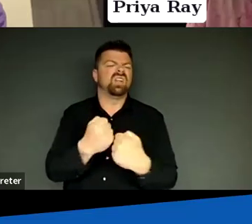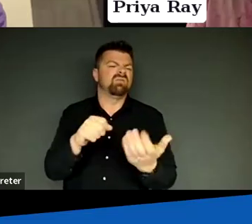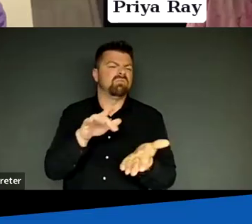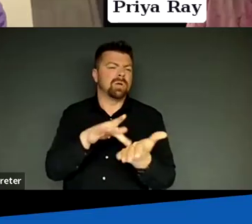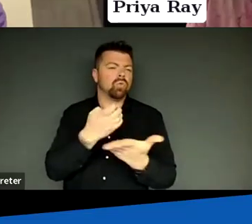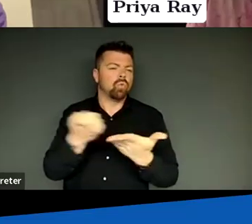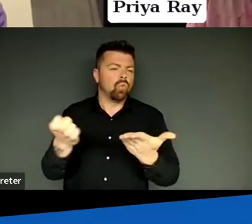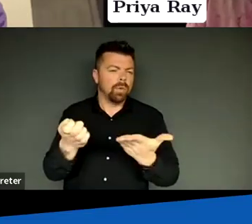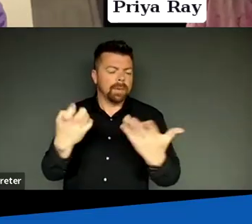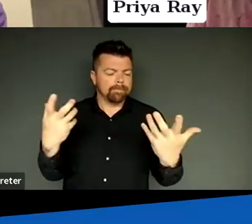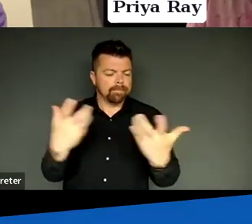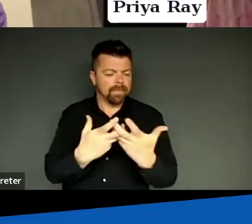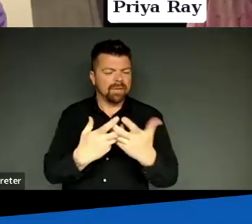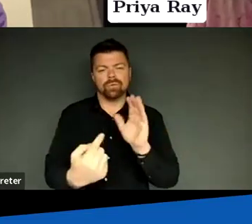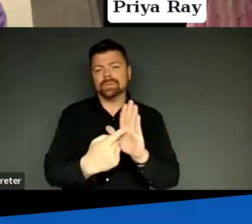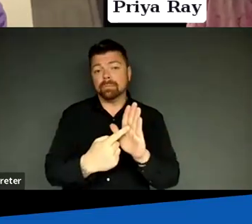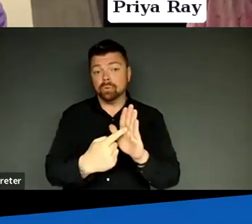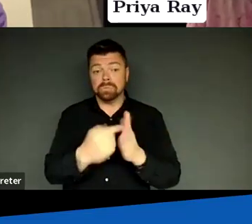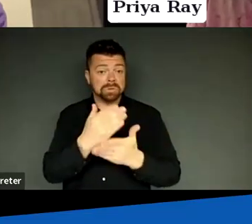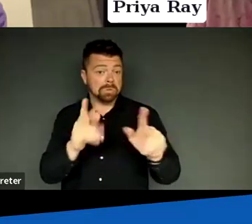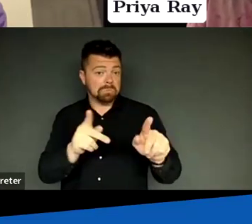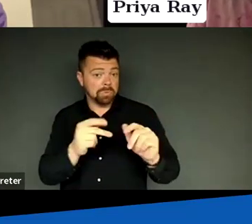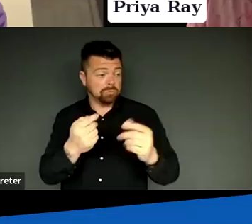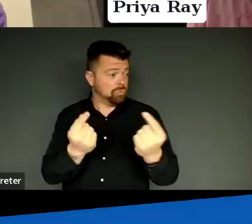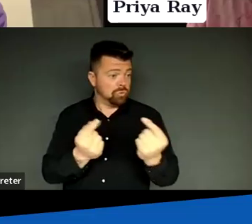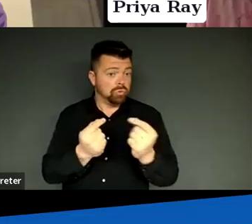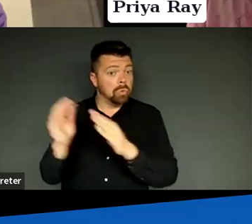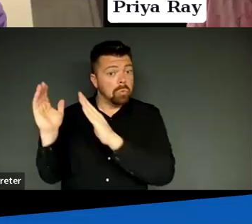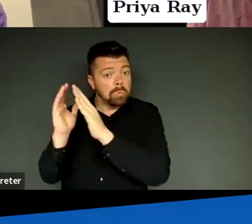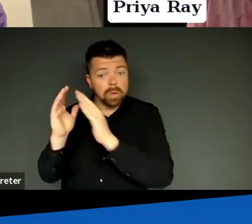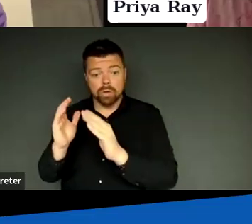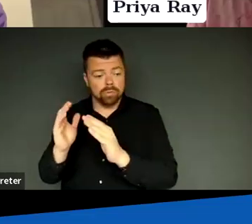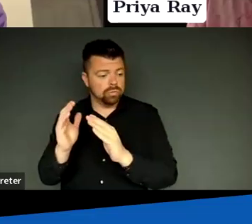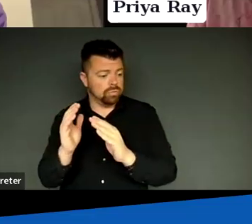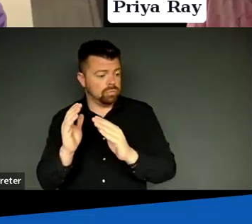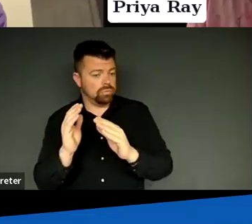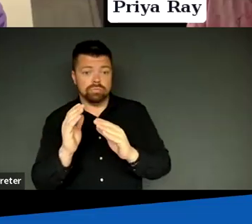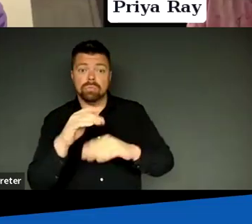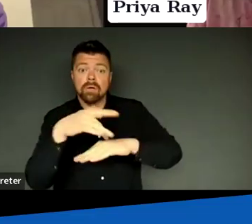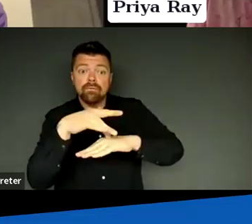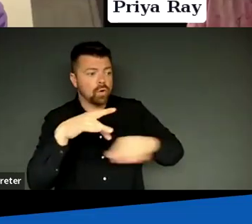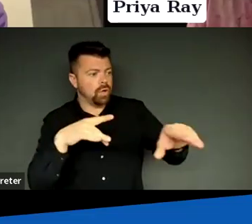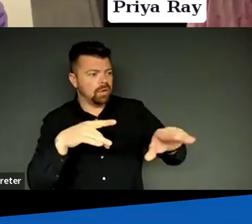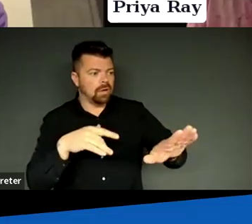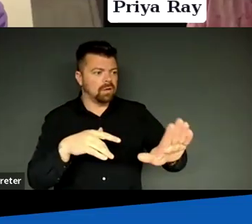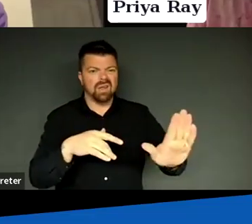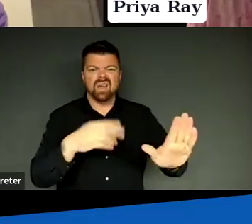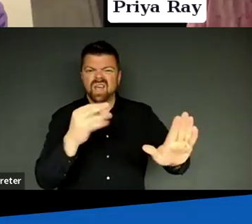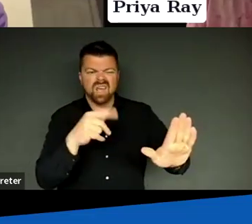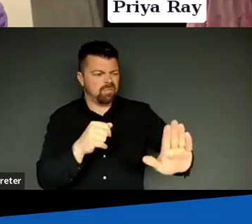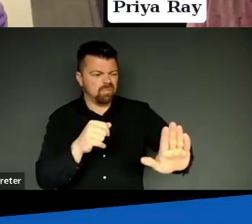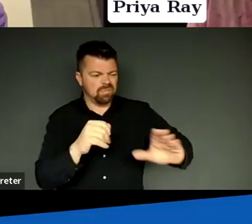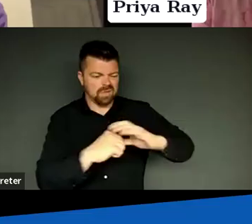Sometimes people will want to stick a pillow in there to kind of prop the hip up because the foot will tend to rotate out when you're laying in bed on your